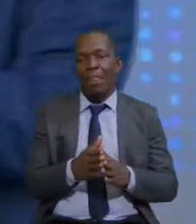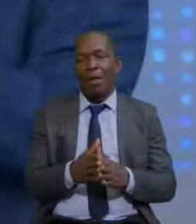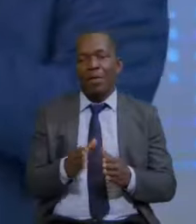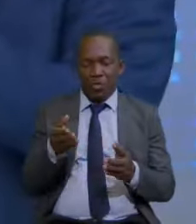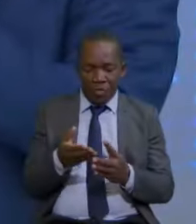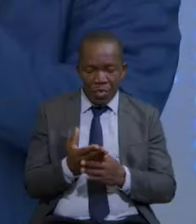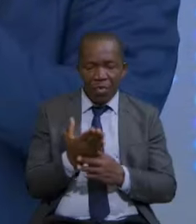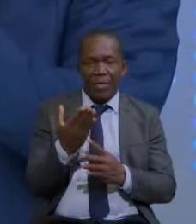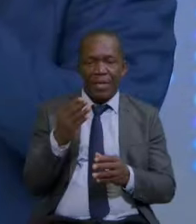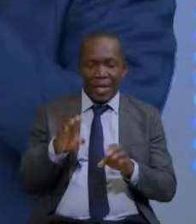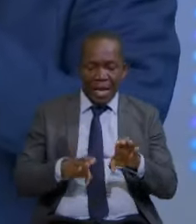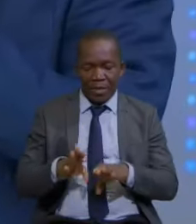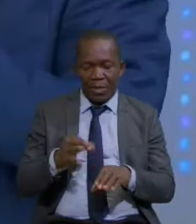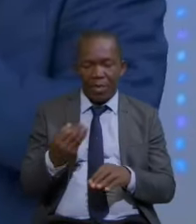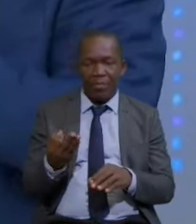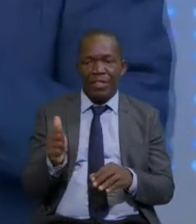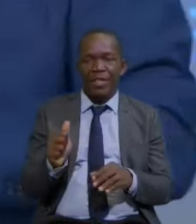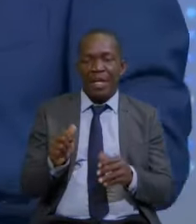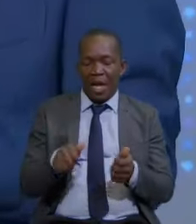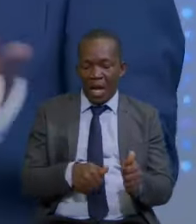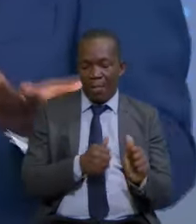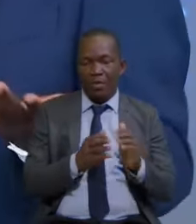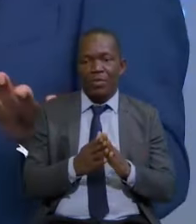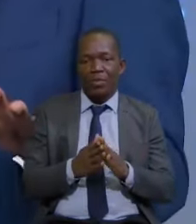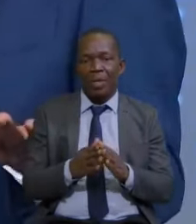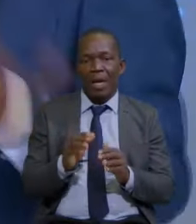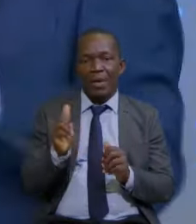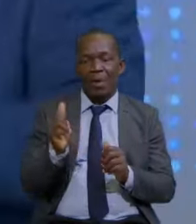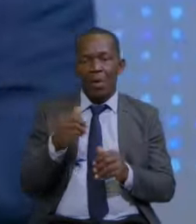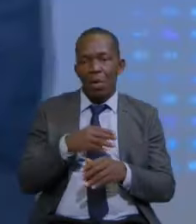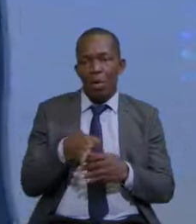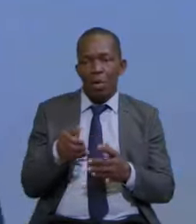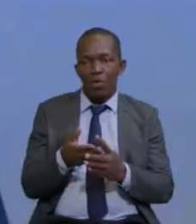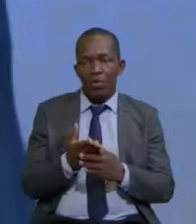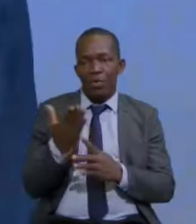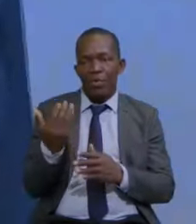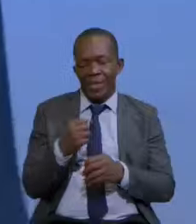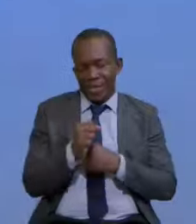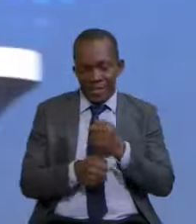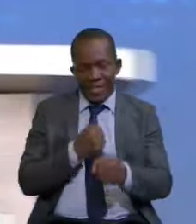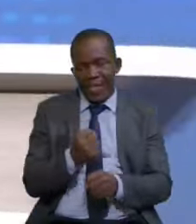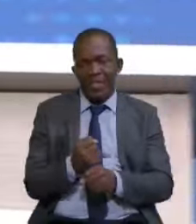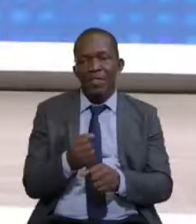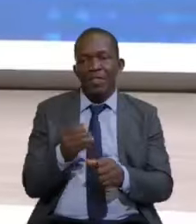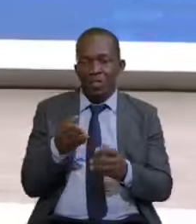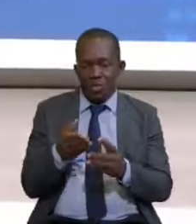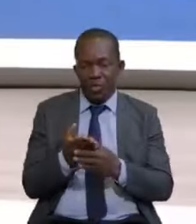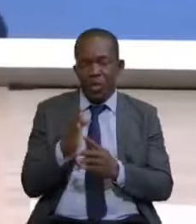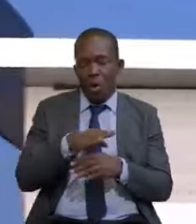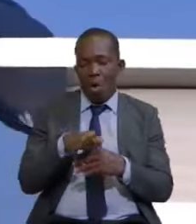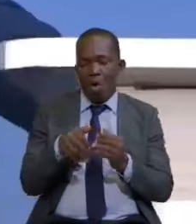every century, every year, in every generation, up to this time, and